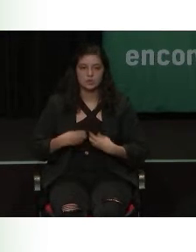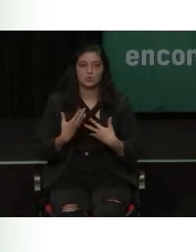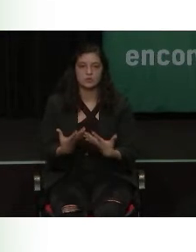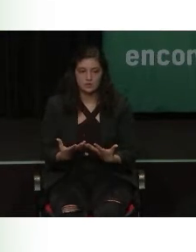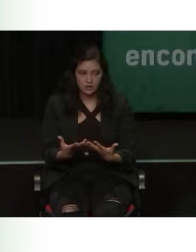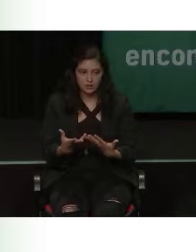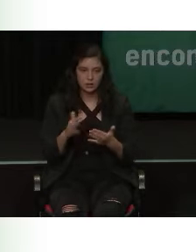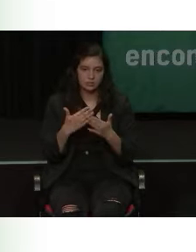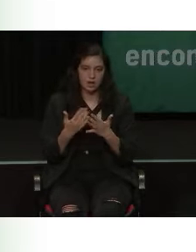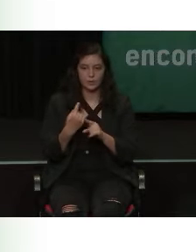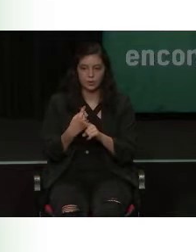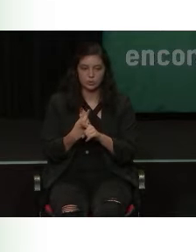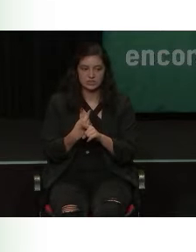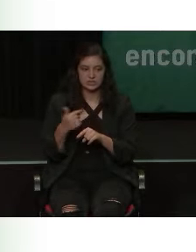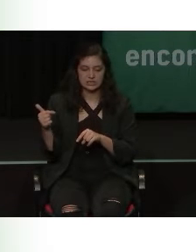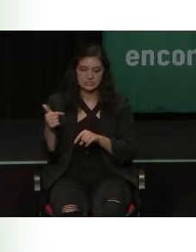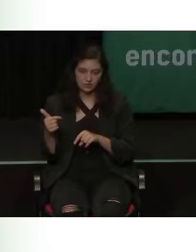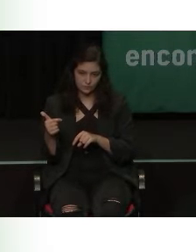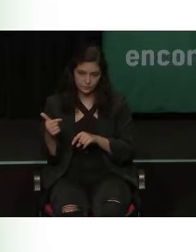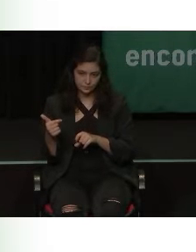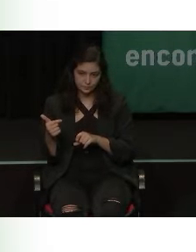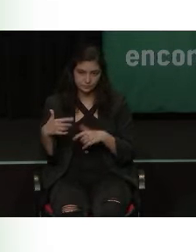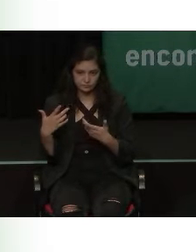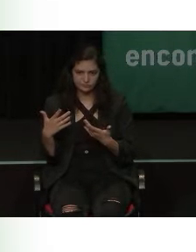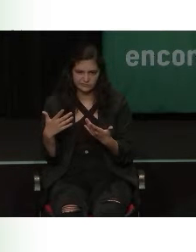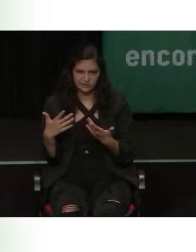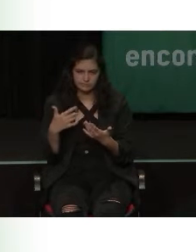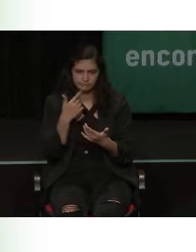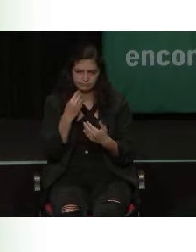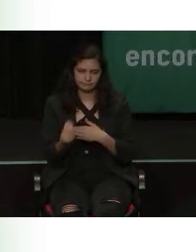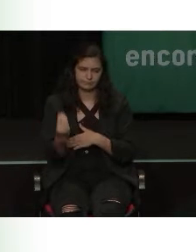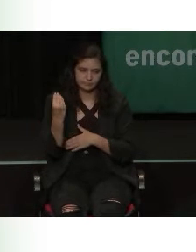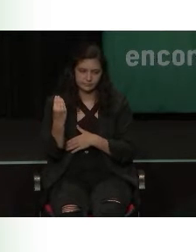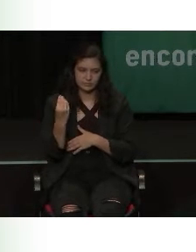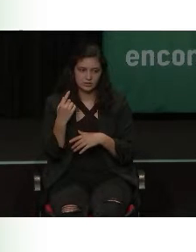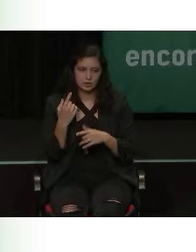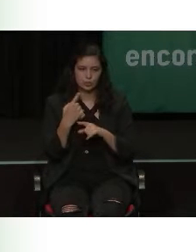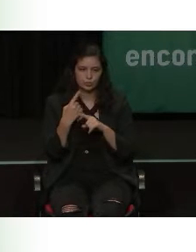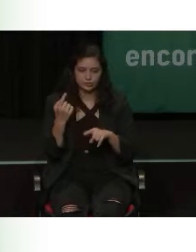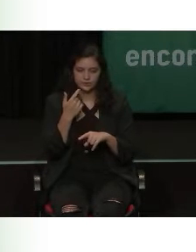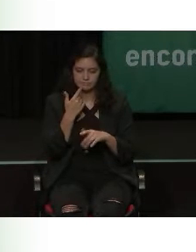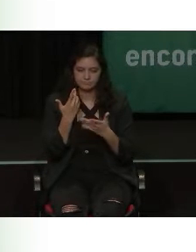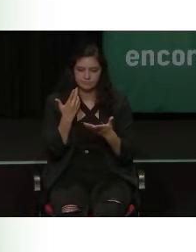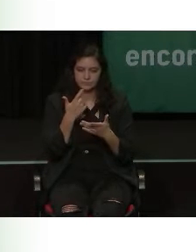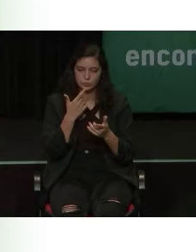the impulsiveness had a negative beta. This is strange. We don't understand